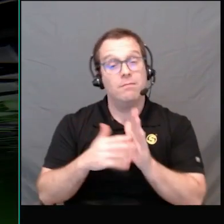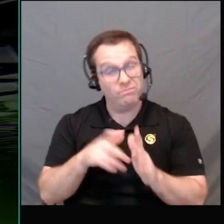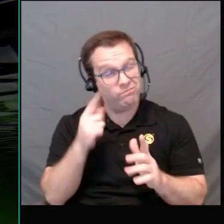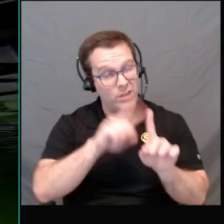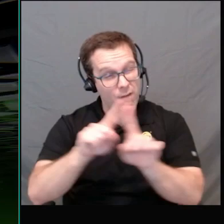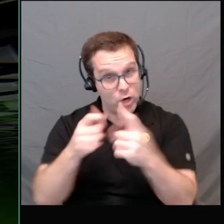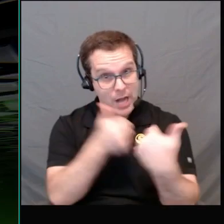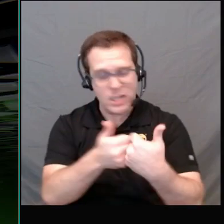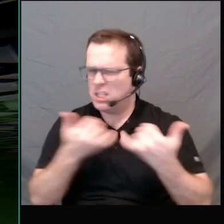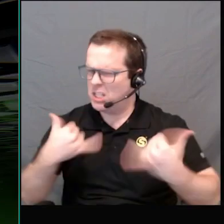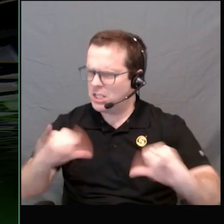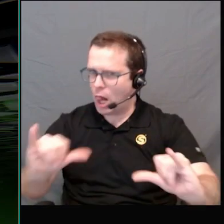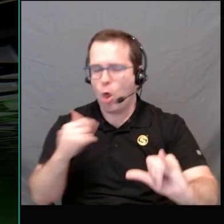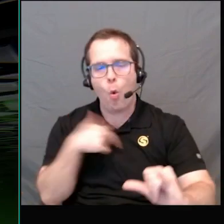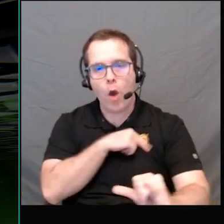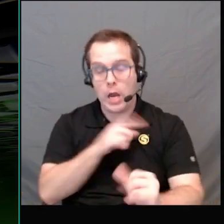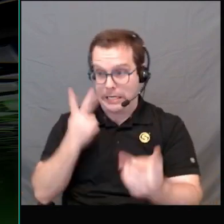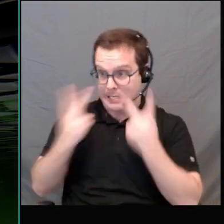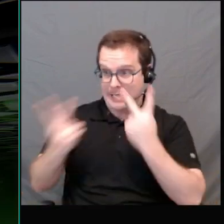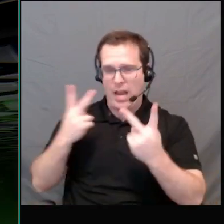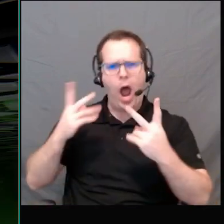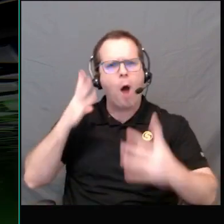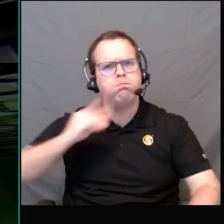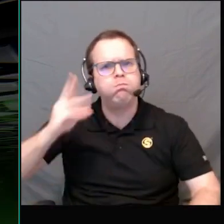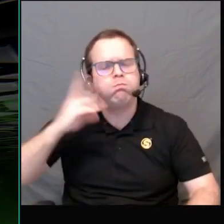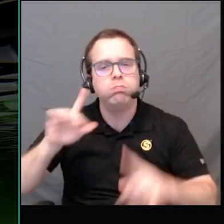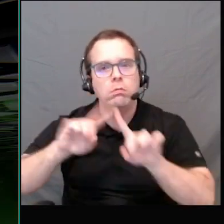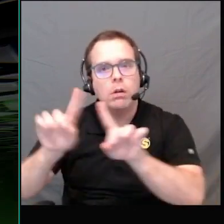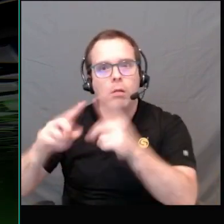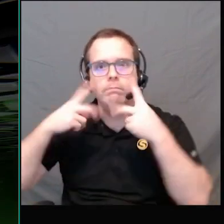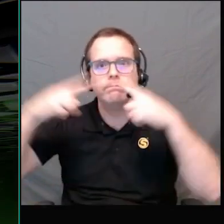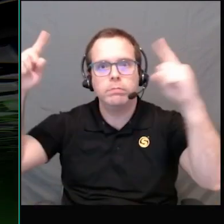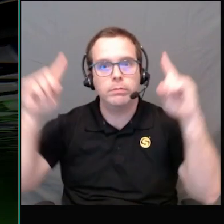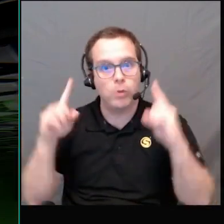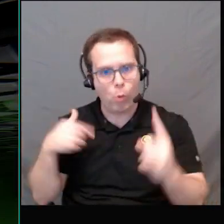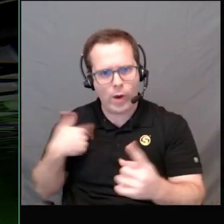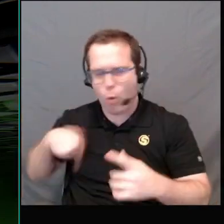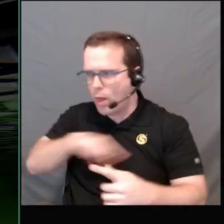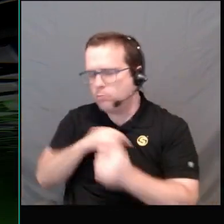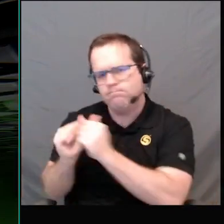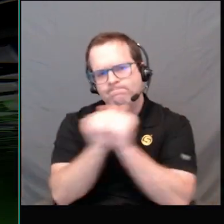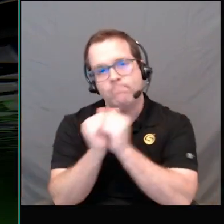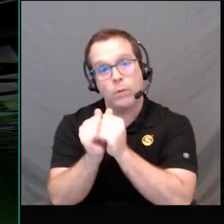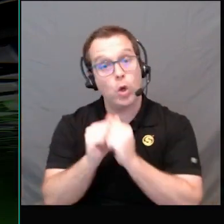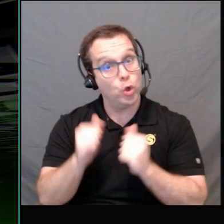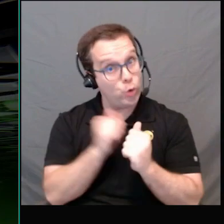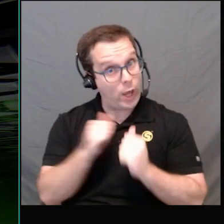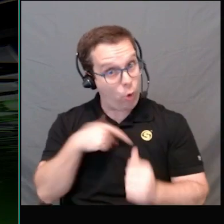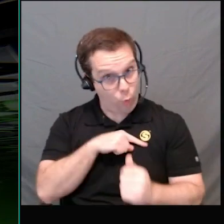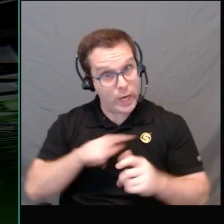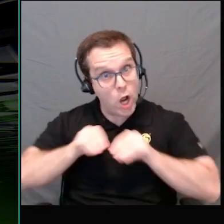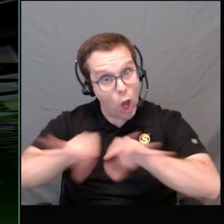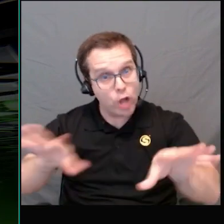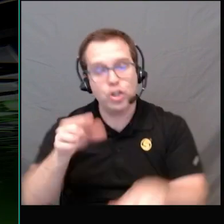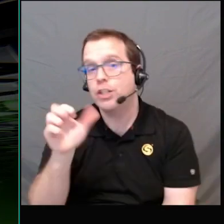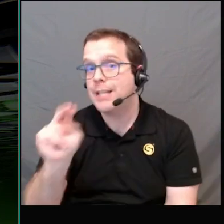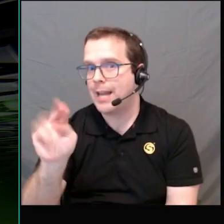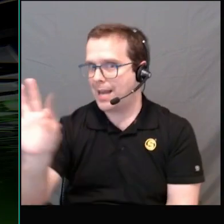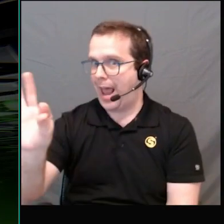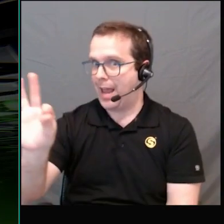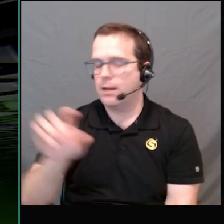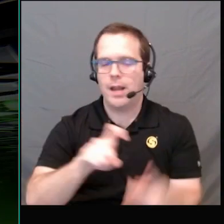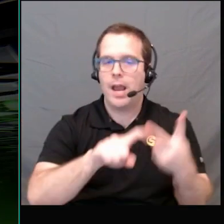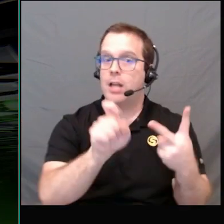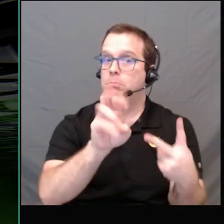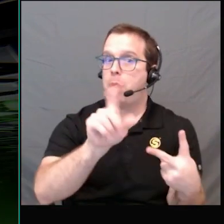experiencing amazing breakthroughs and wins that we will take forward with us as an industry. Together, we launched Gen 9, the Xbox Series X and S, and